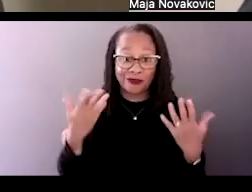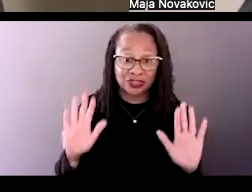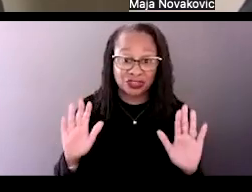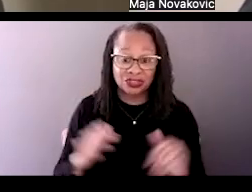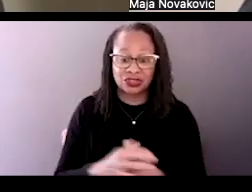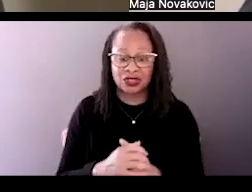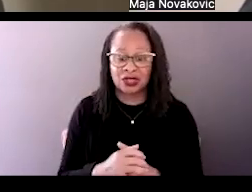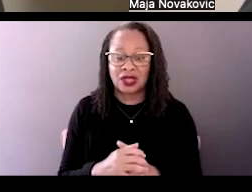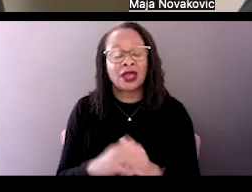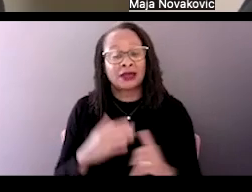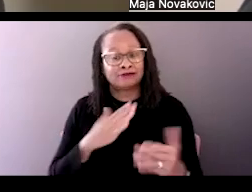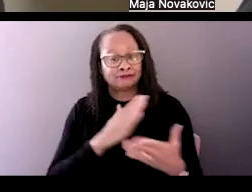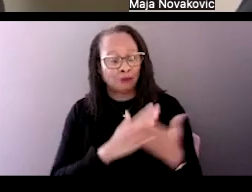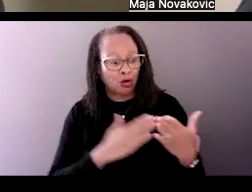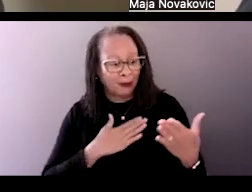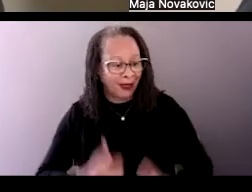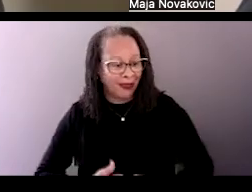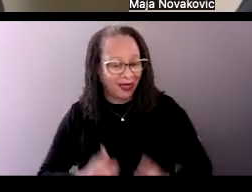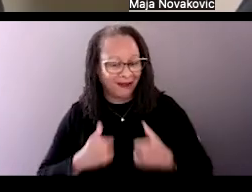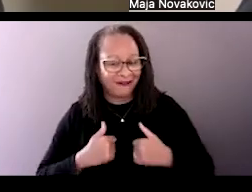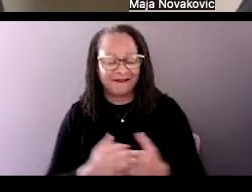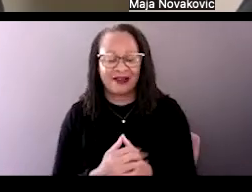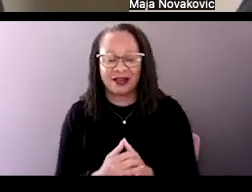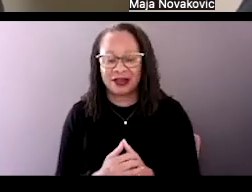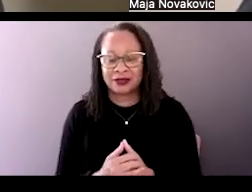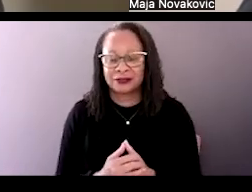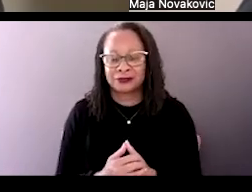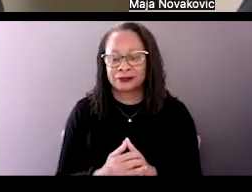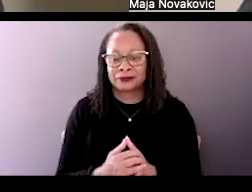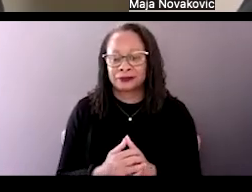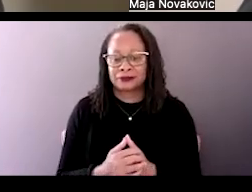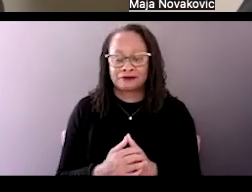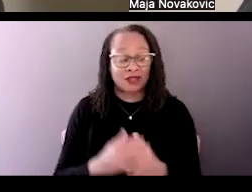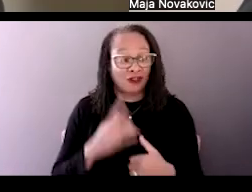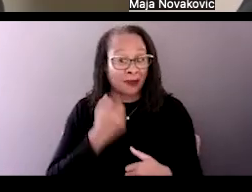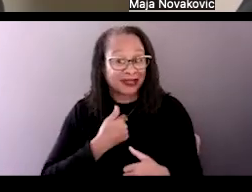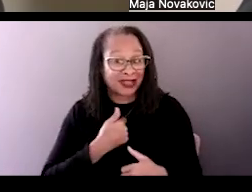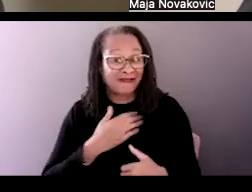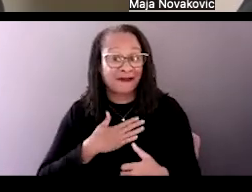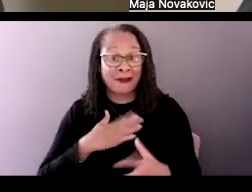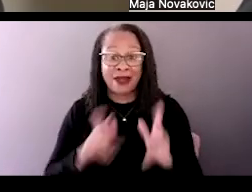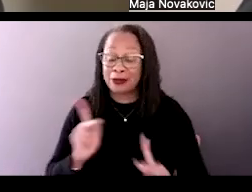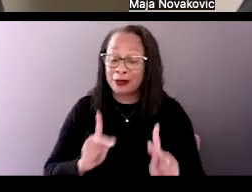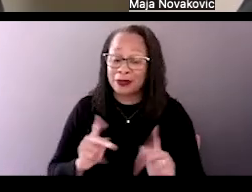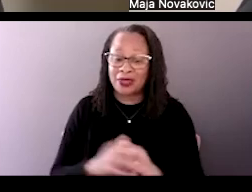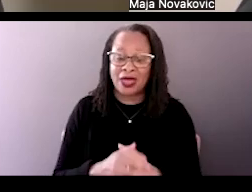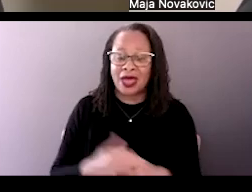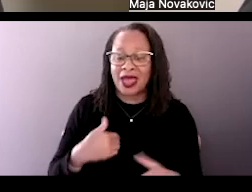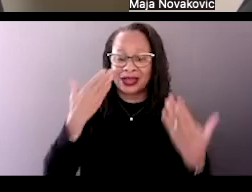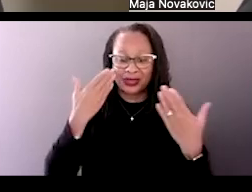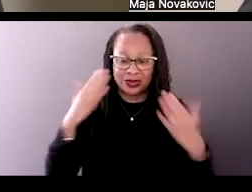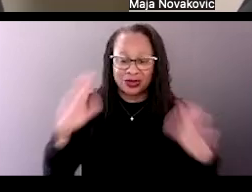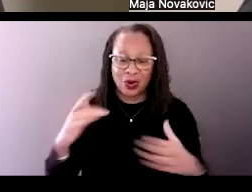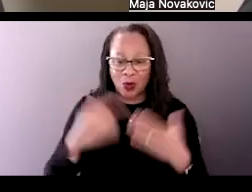it's a part of my life, of me, my people, and I don't know what the genre